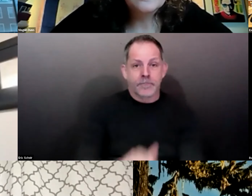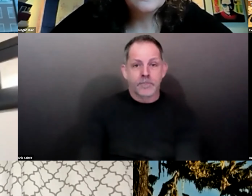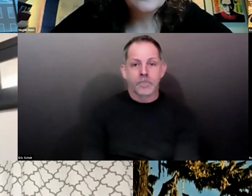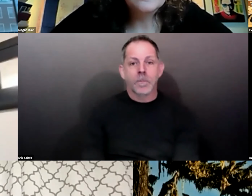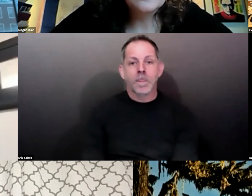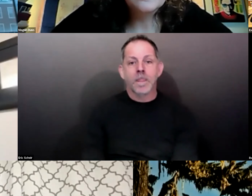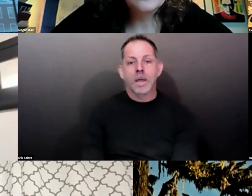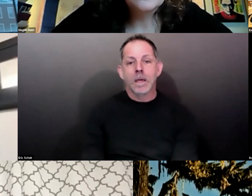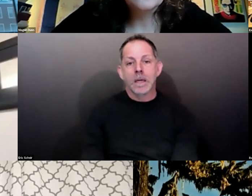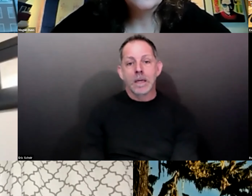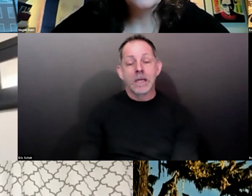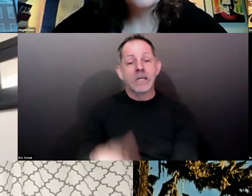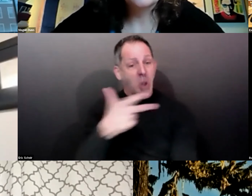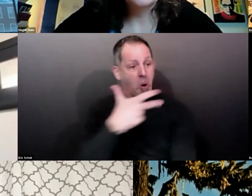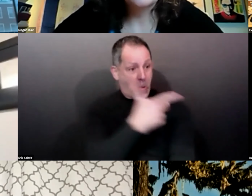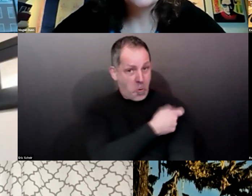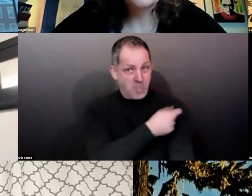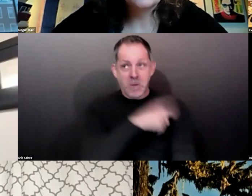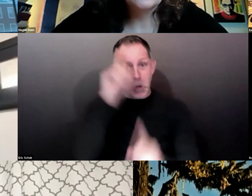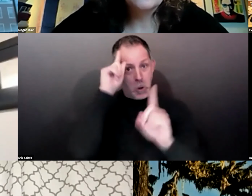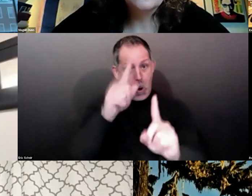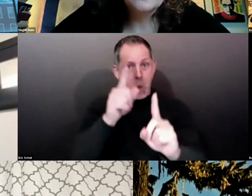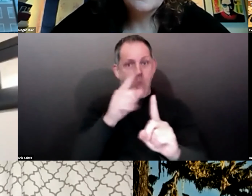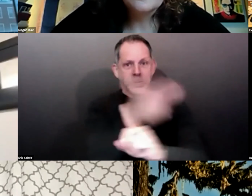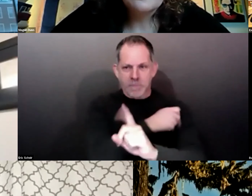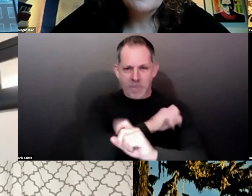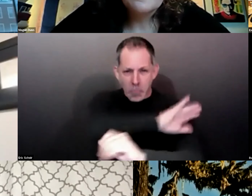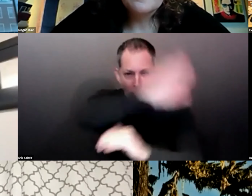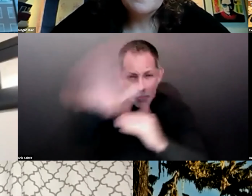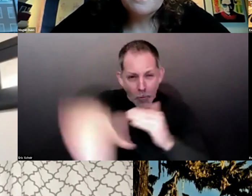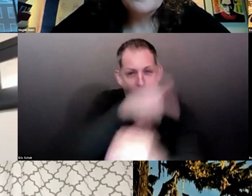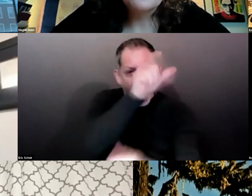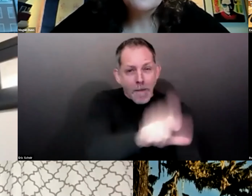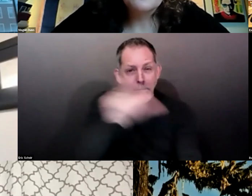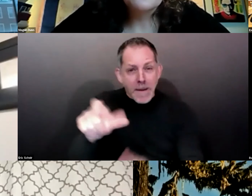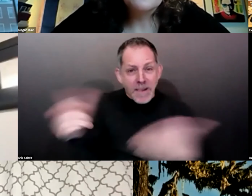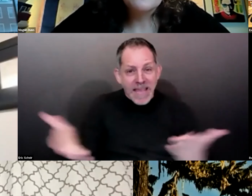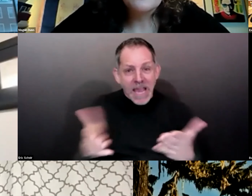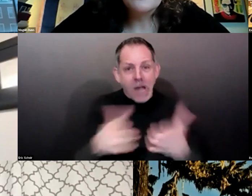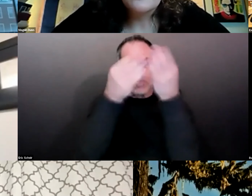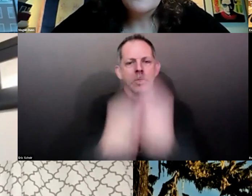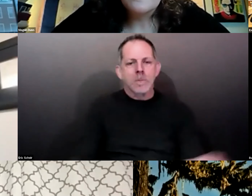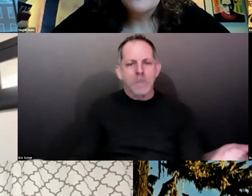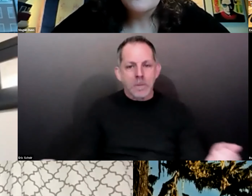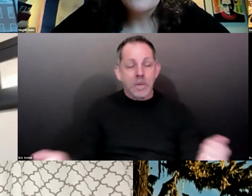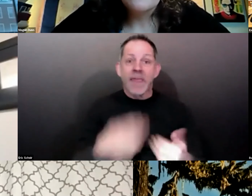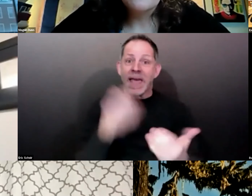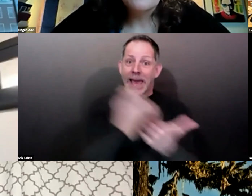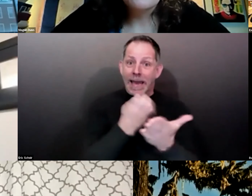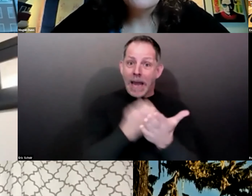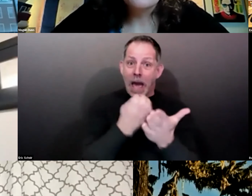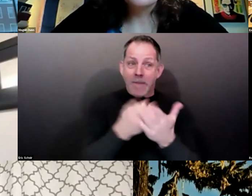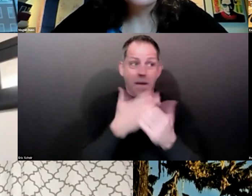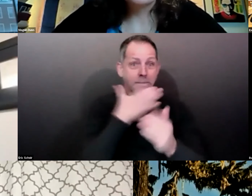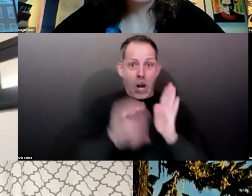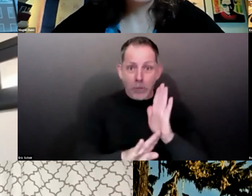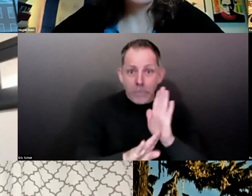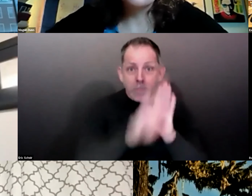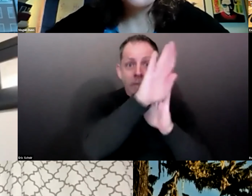once again safely open our economy and start to ease the suffering. Snohomish County's response to the pandemic has been